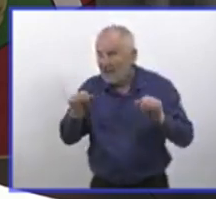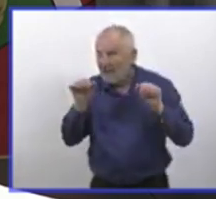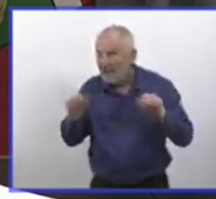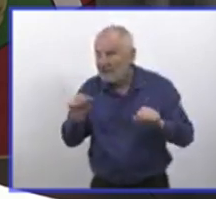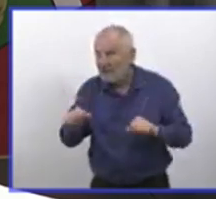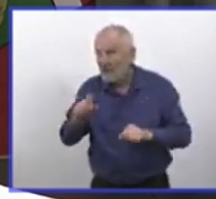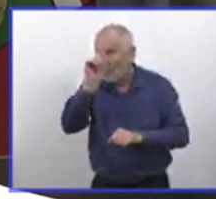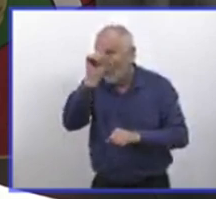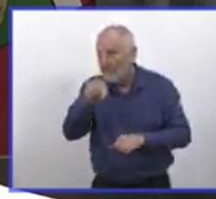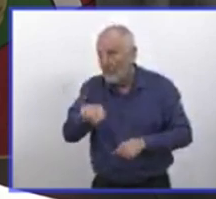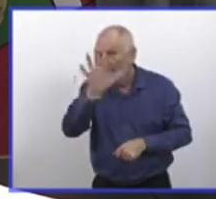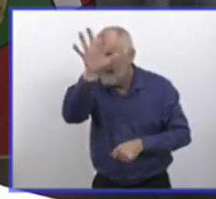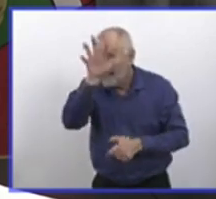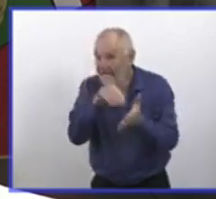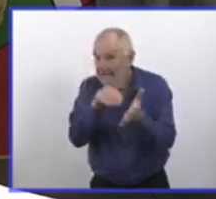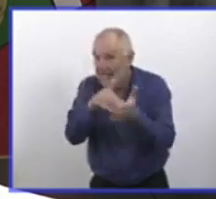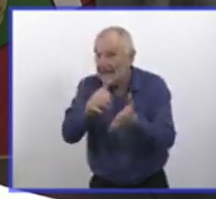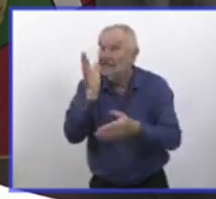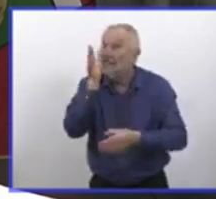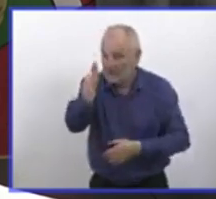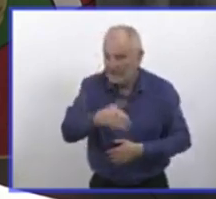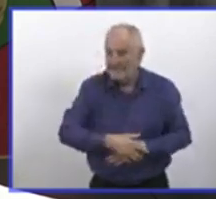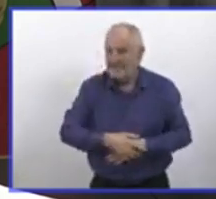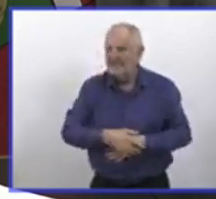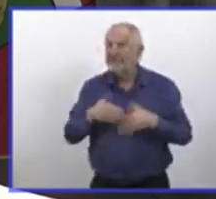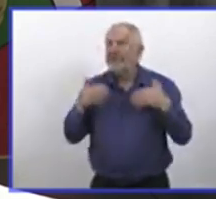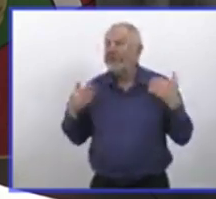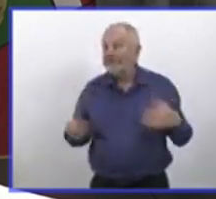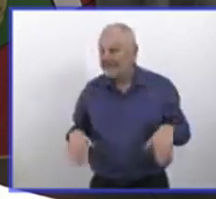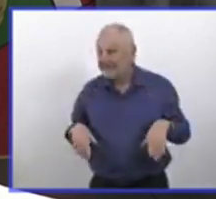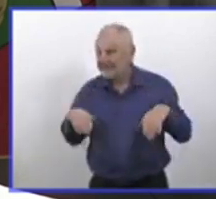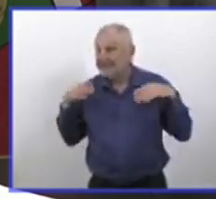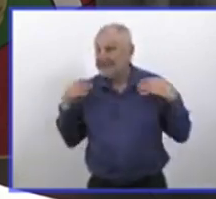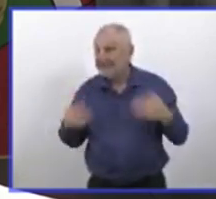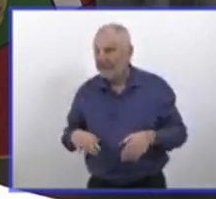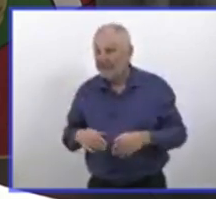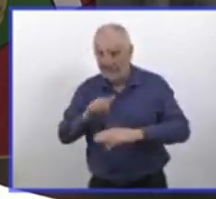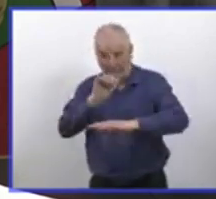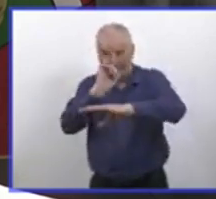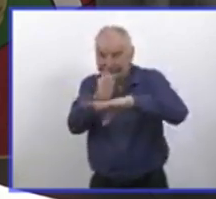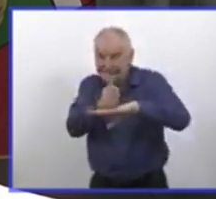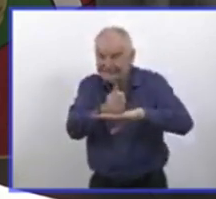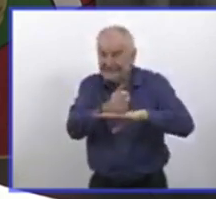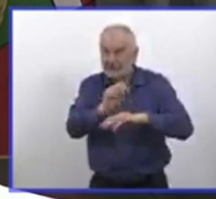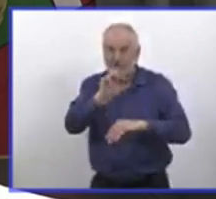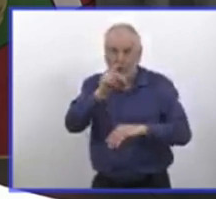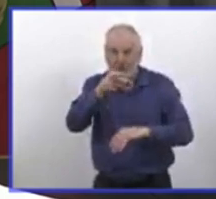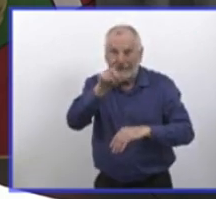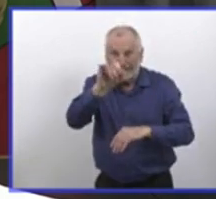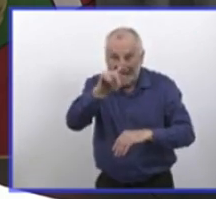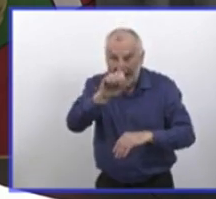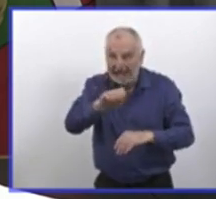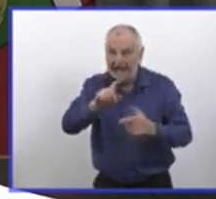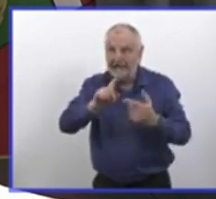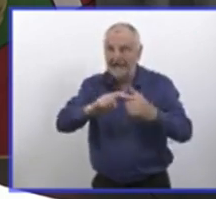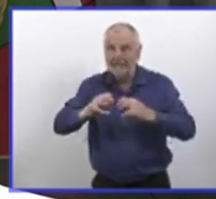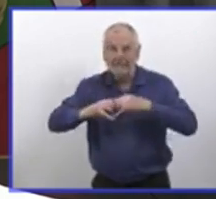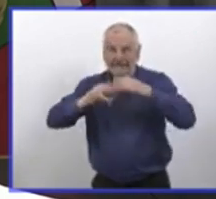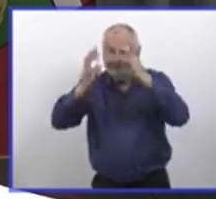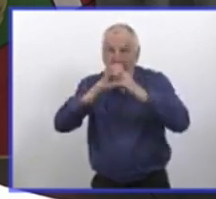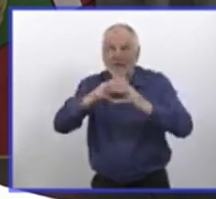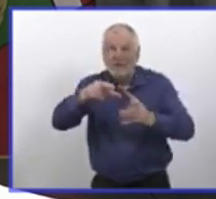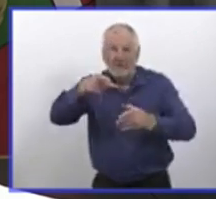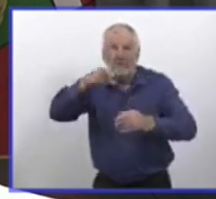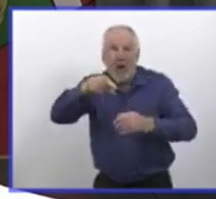up brand new super sites. We've set up pop-up clinics and